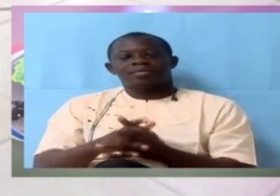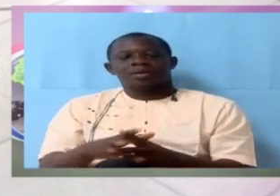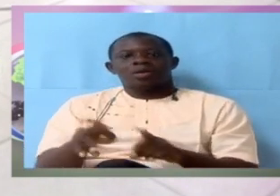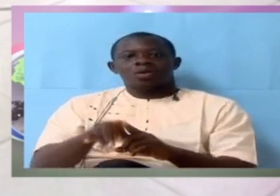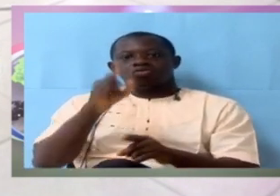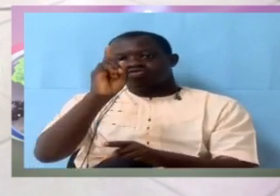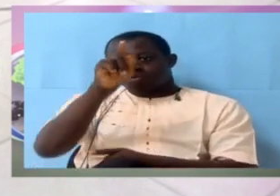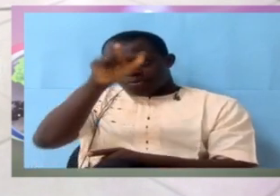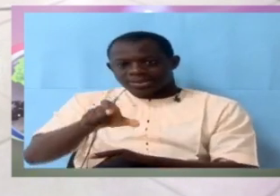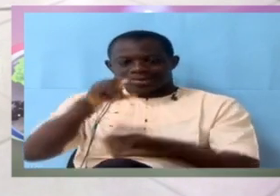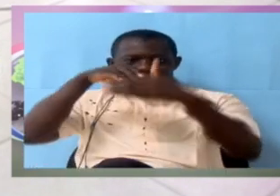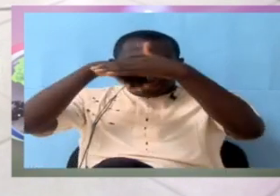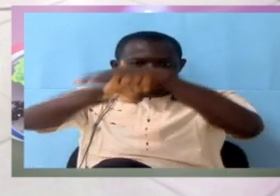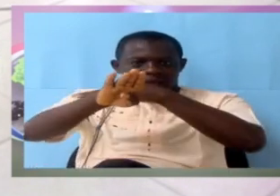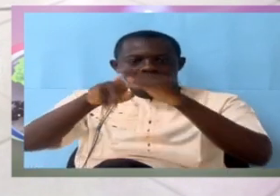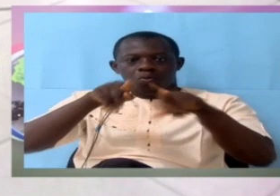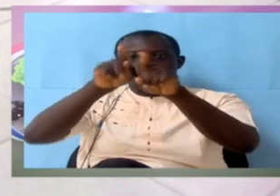You will go with 1 blanket.